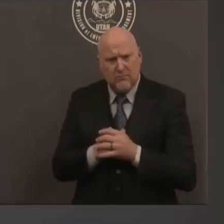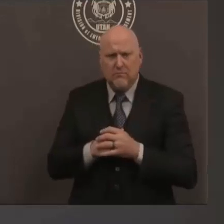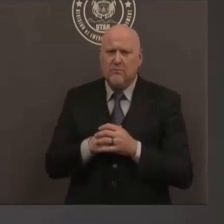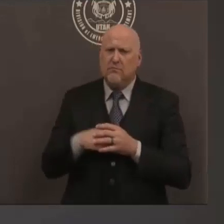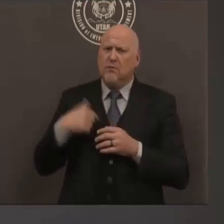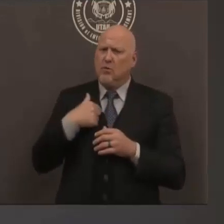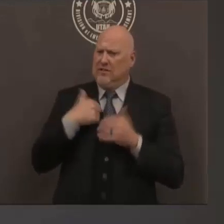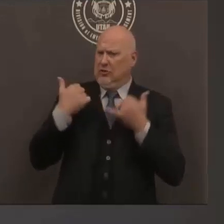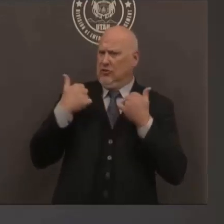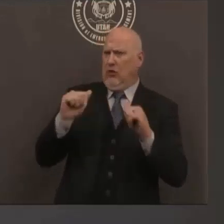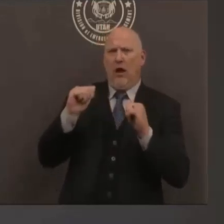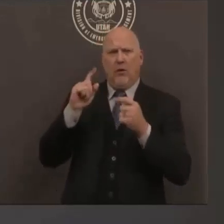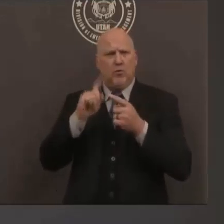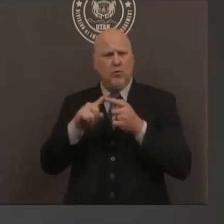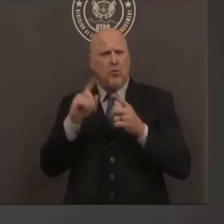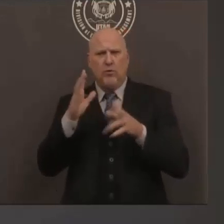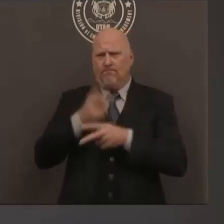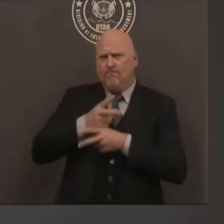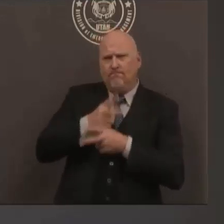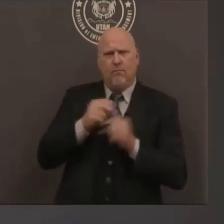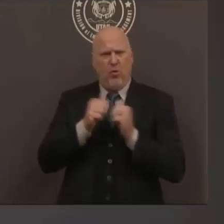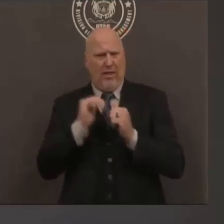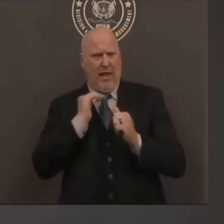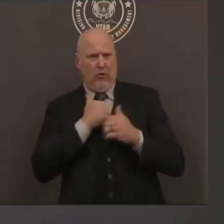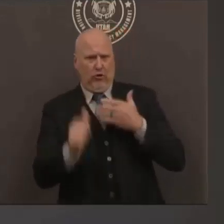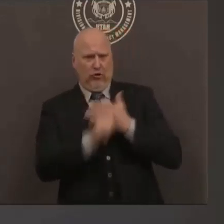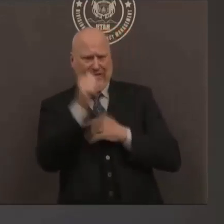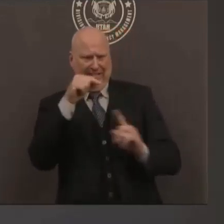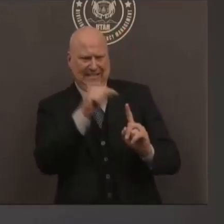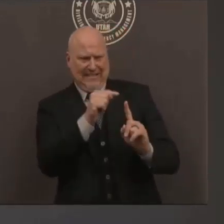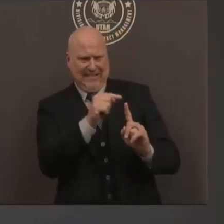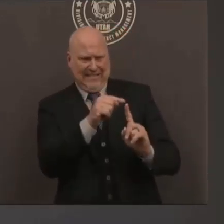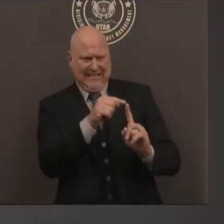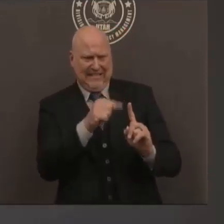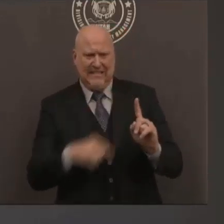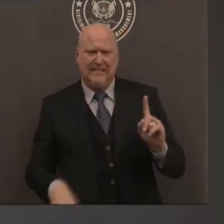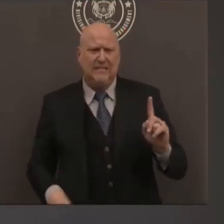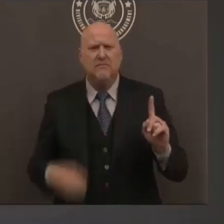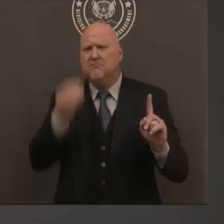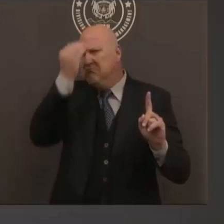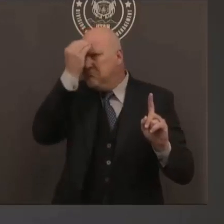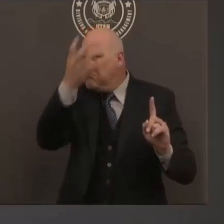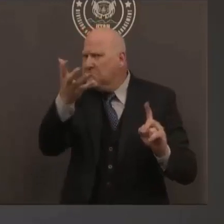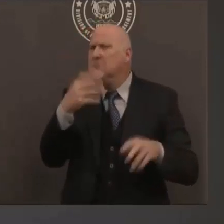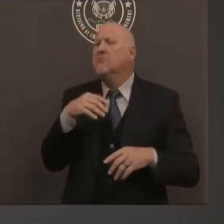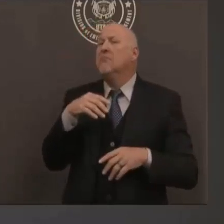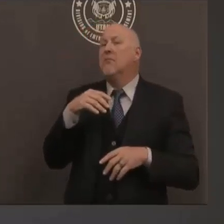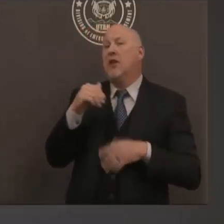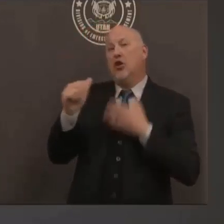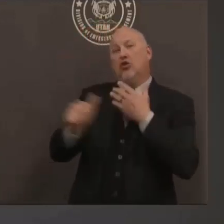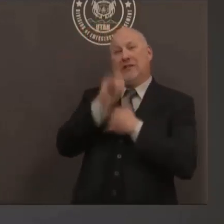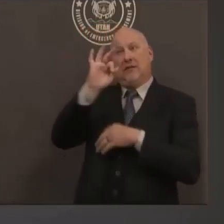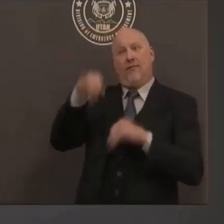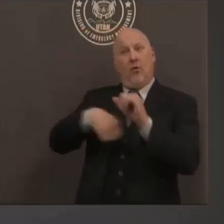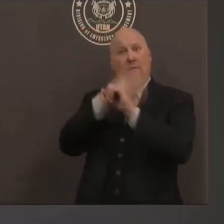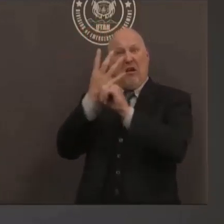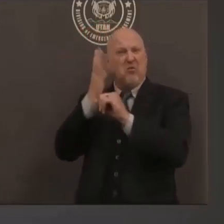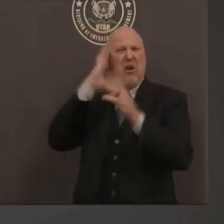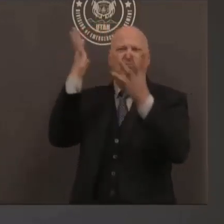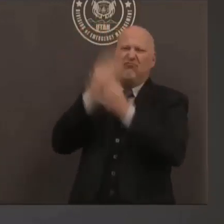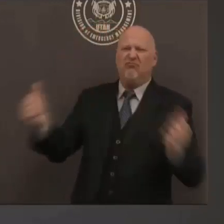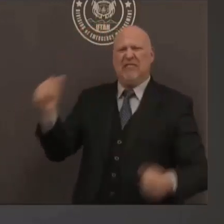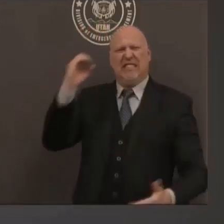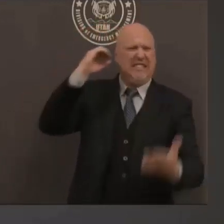no belief that we can get to zero risk. That's never been the case in life, and certainly not the case with this one.